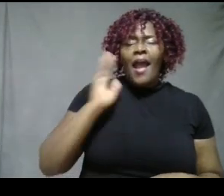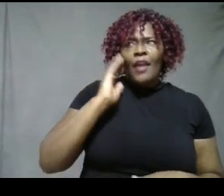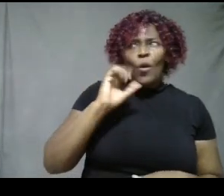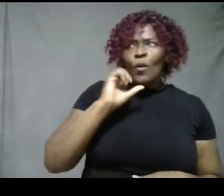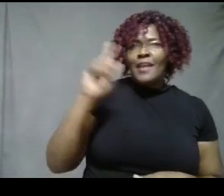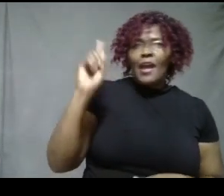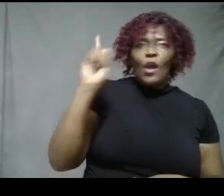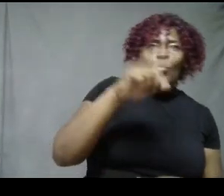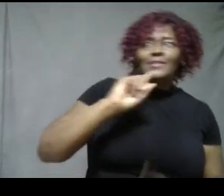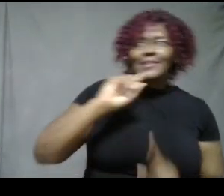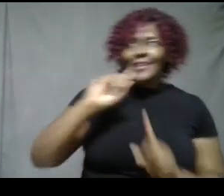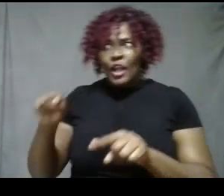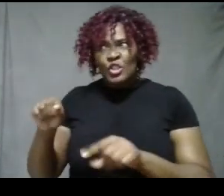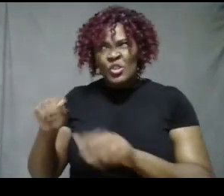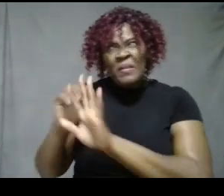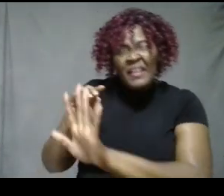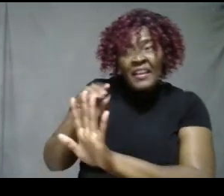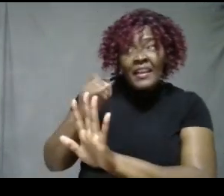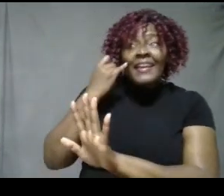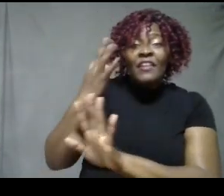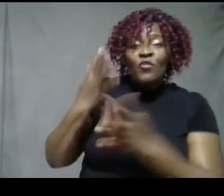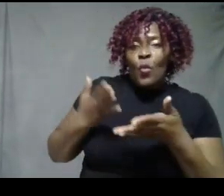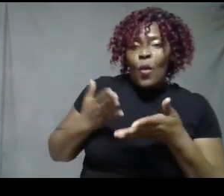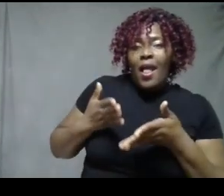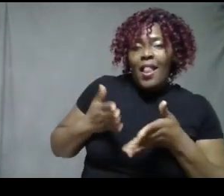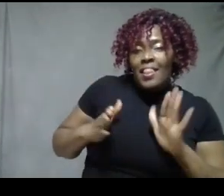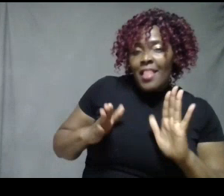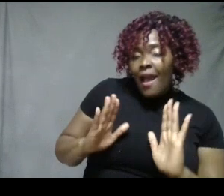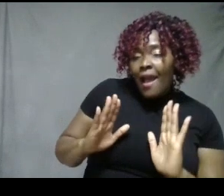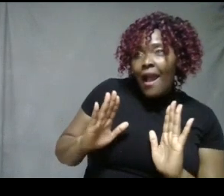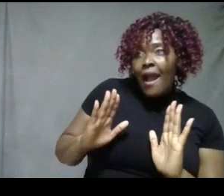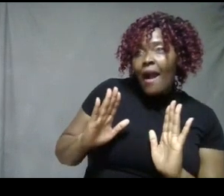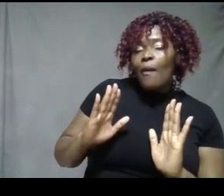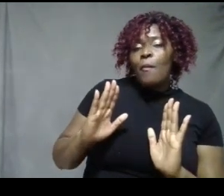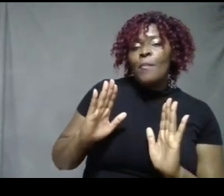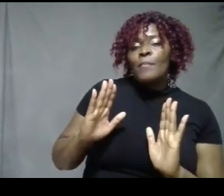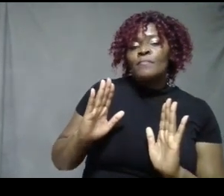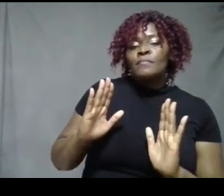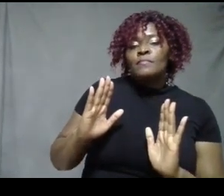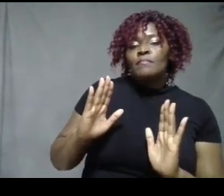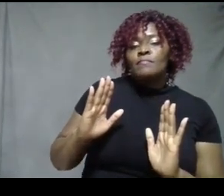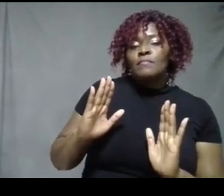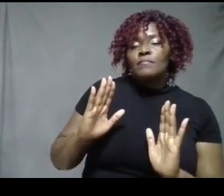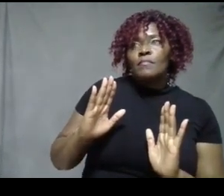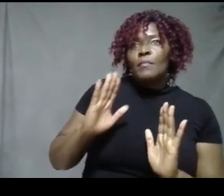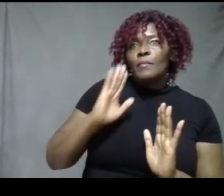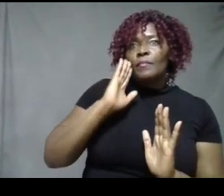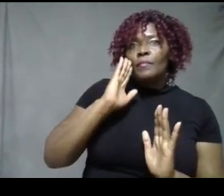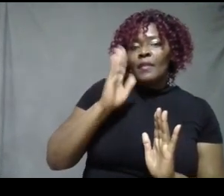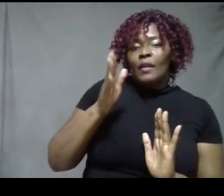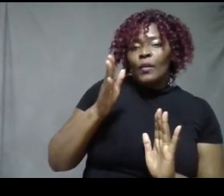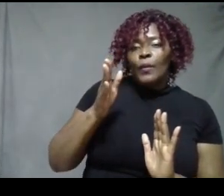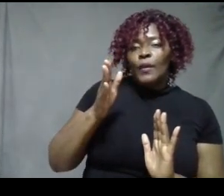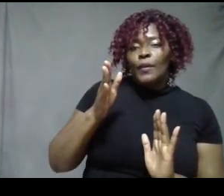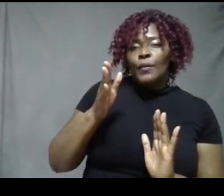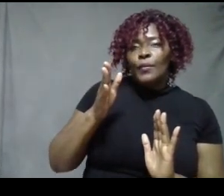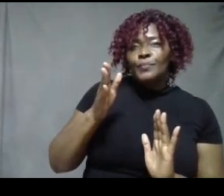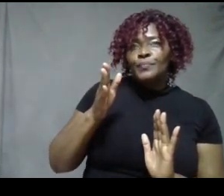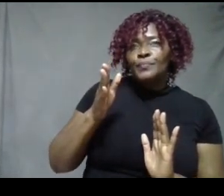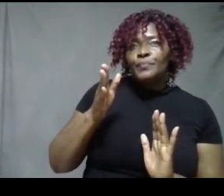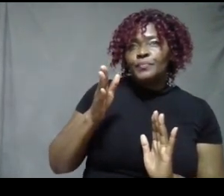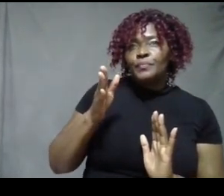I would, if you would allow me to direct the city clerk just to verify one